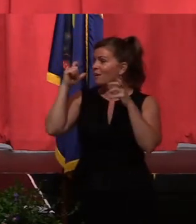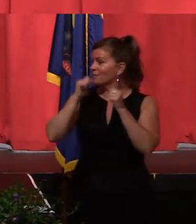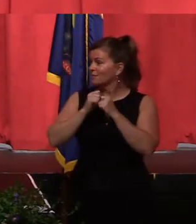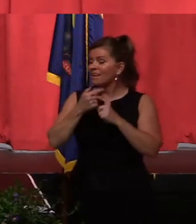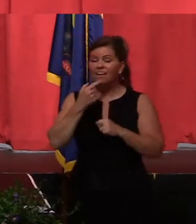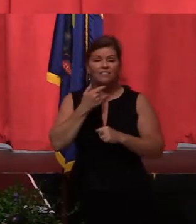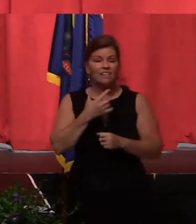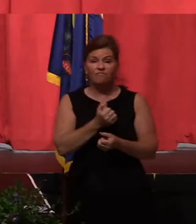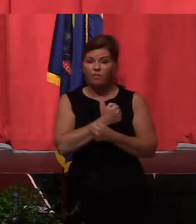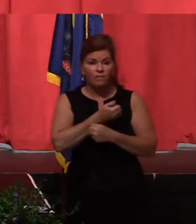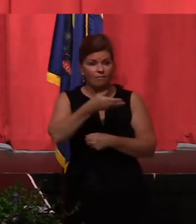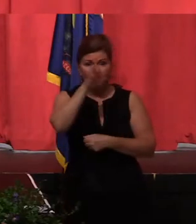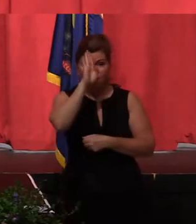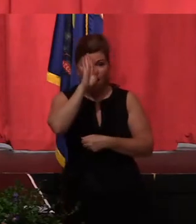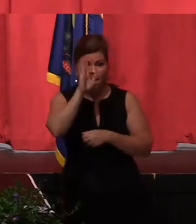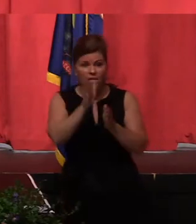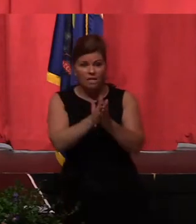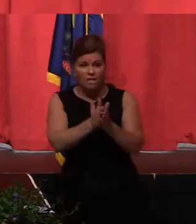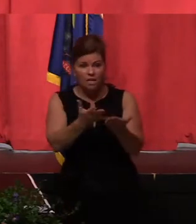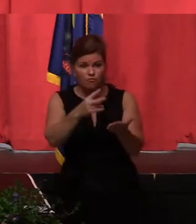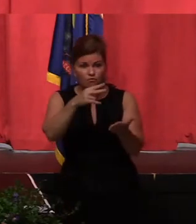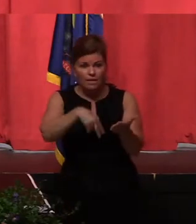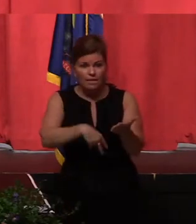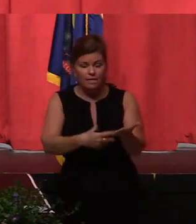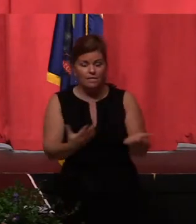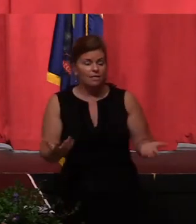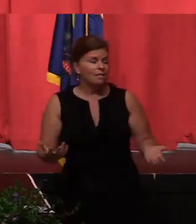of God, read. And finally,